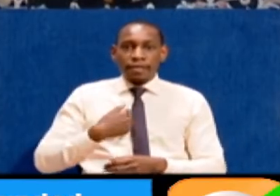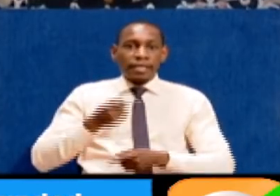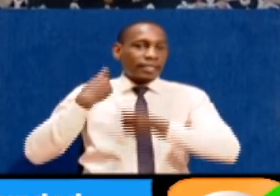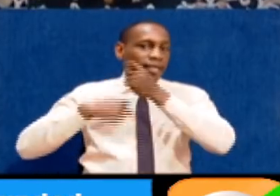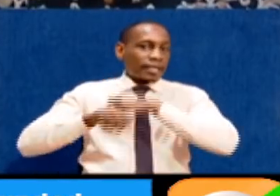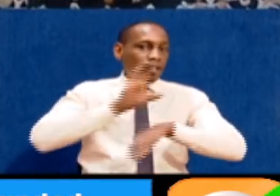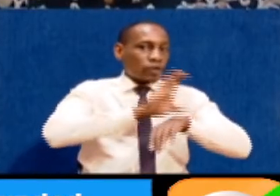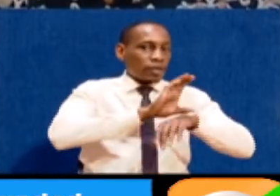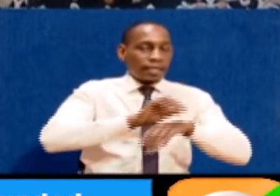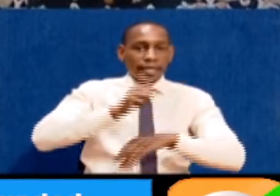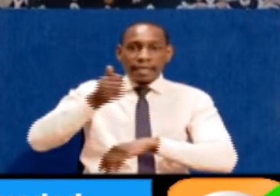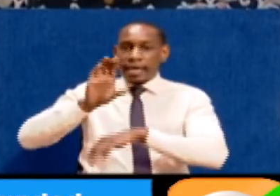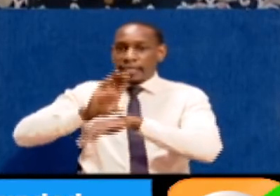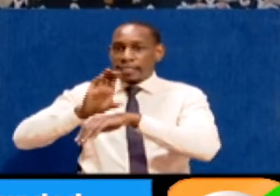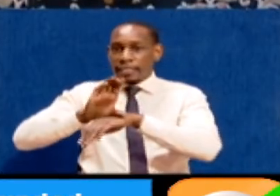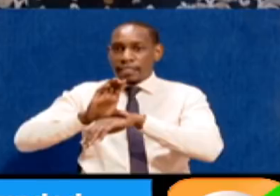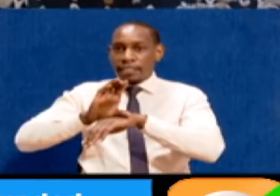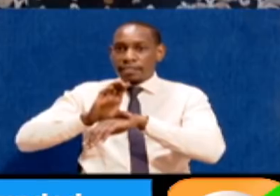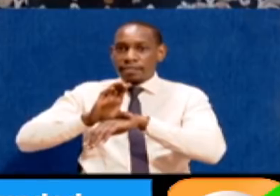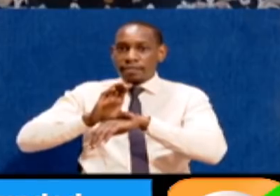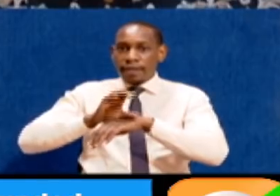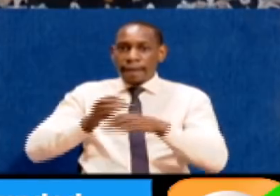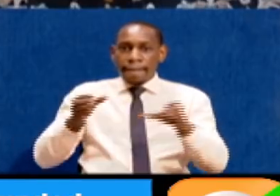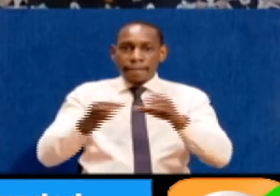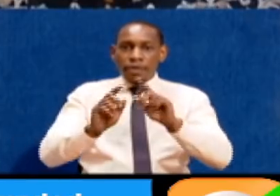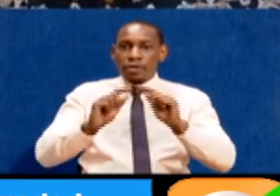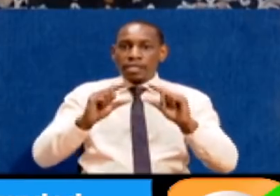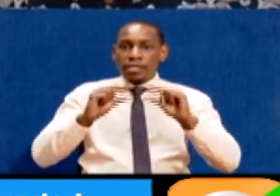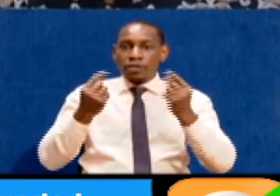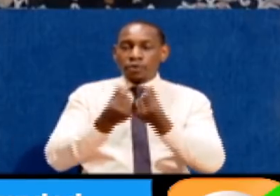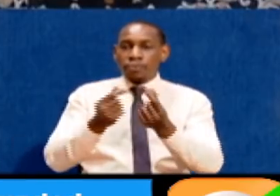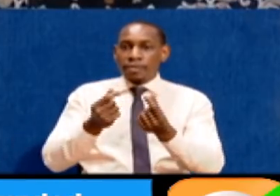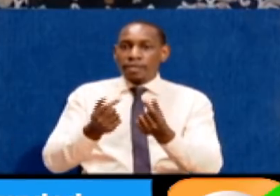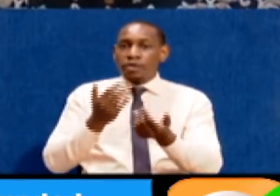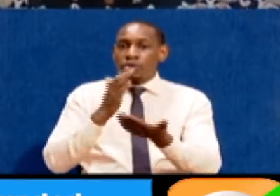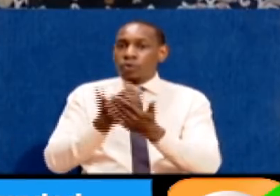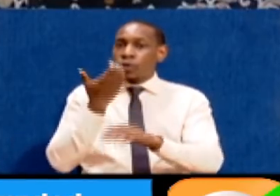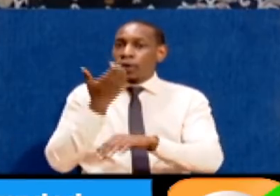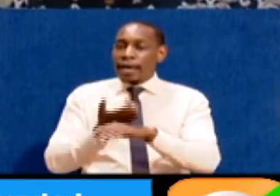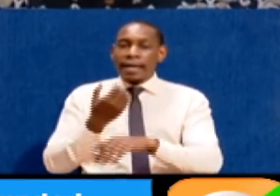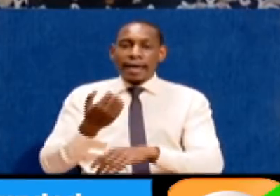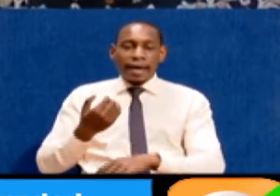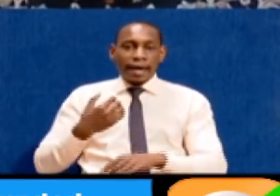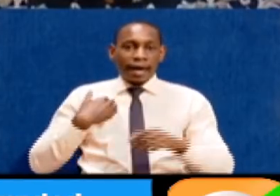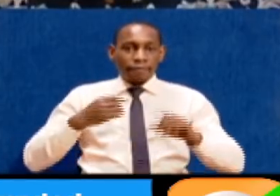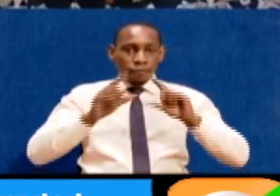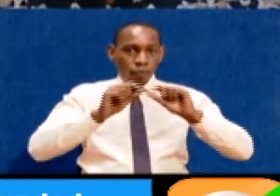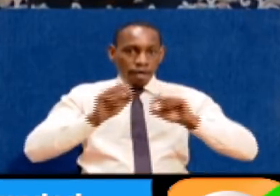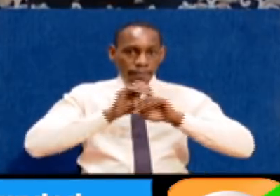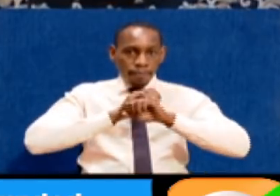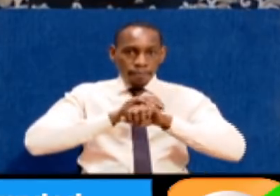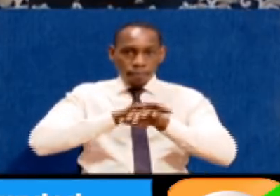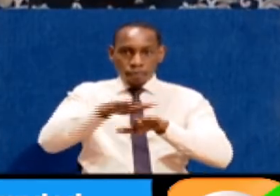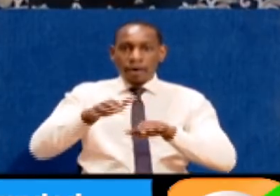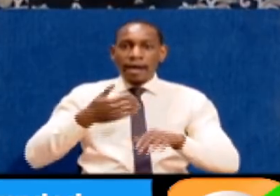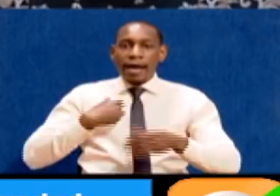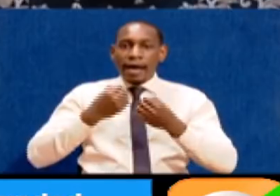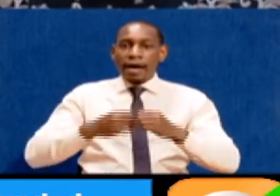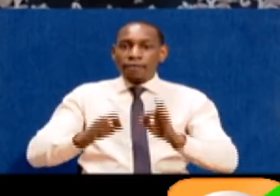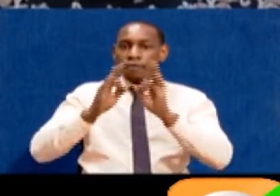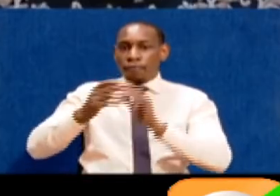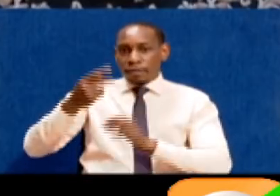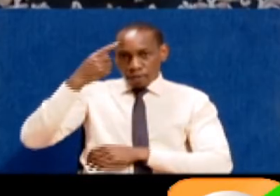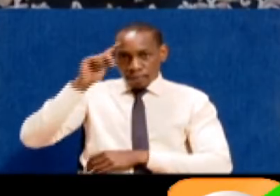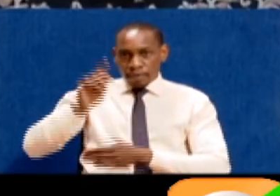mainstream, there are some others that are, you know, more under the minority category, and it might be hard to get a message across to everyone. Should it have an official